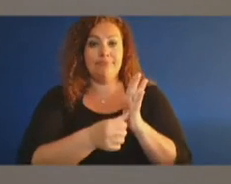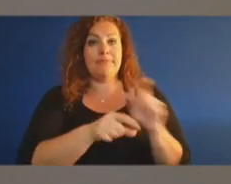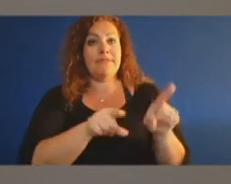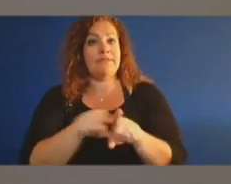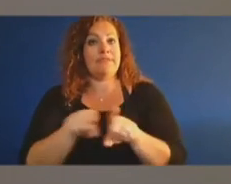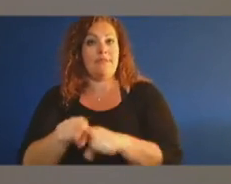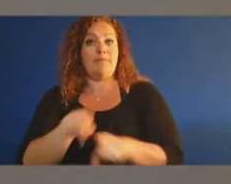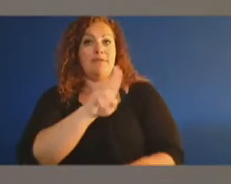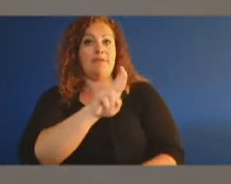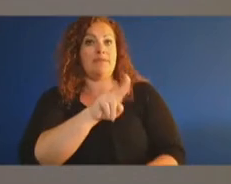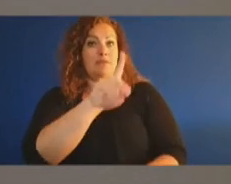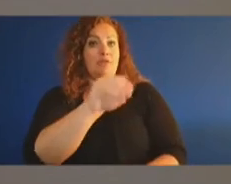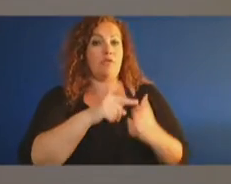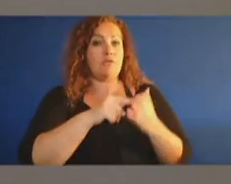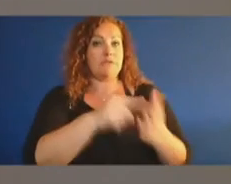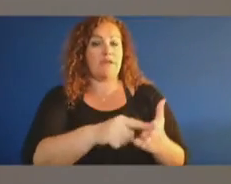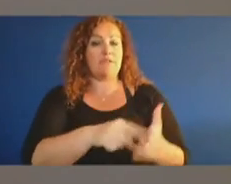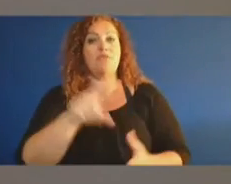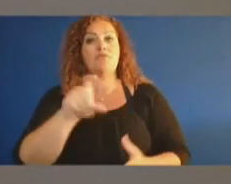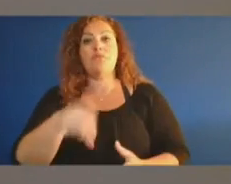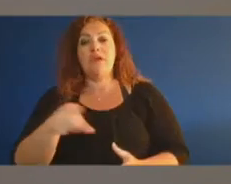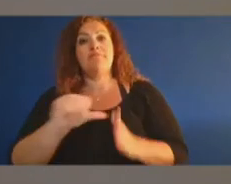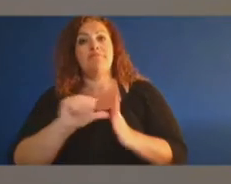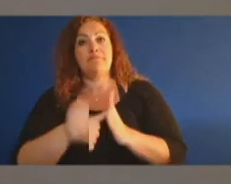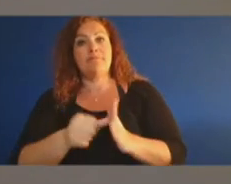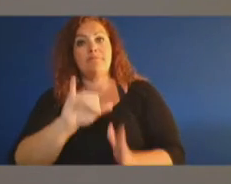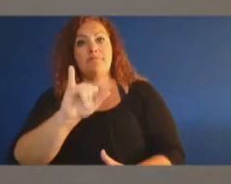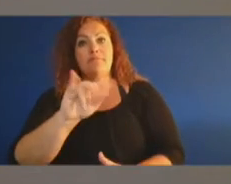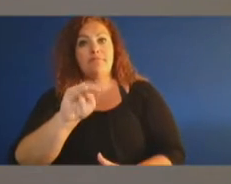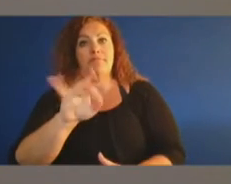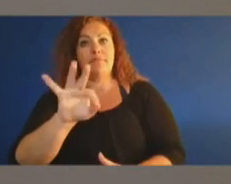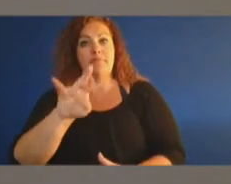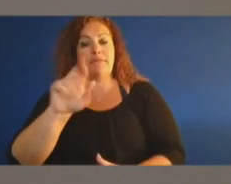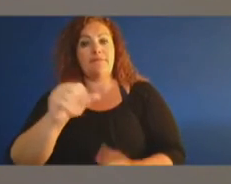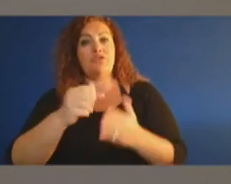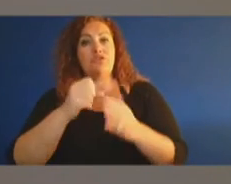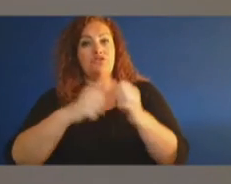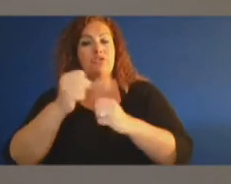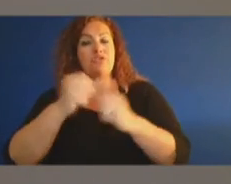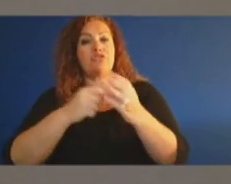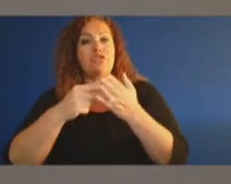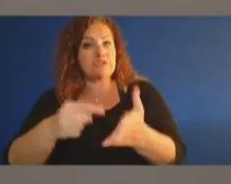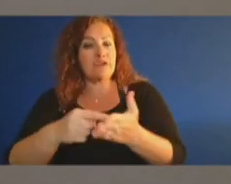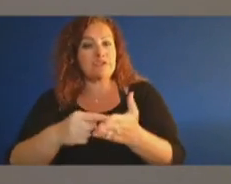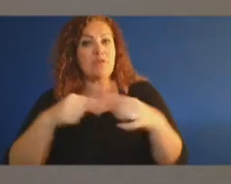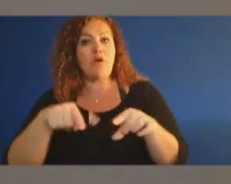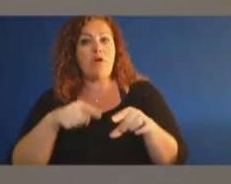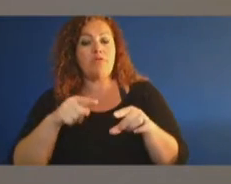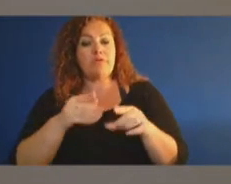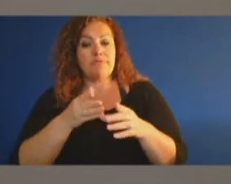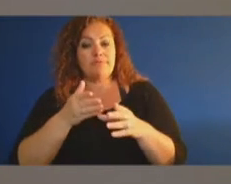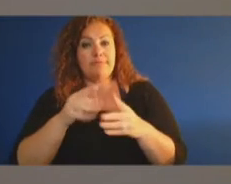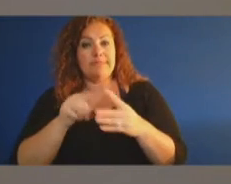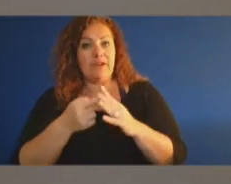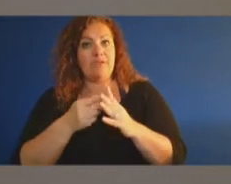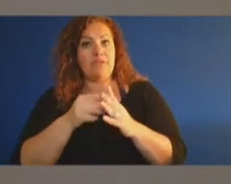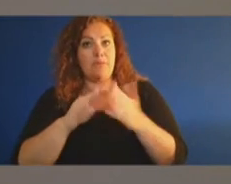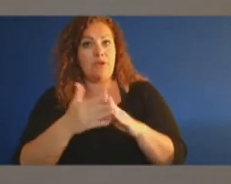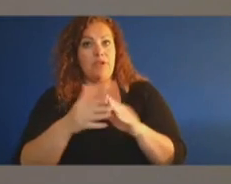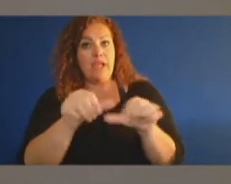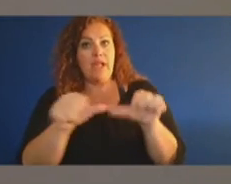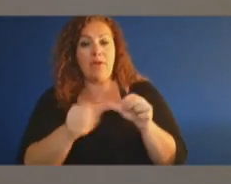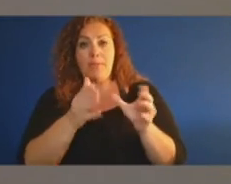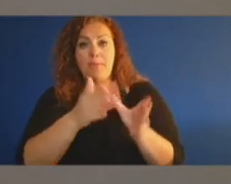discussion into the infrastructure investment uh discussion as we get into the community area planning process because we are